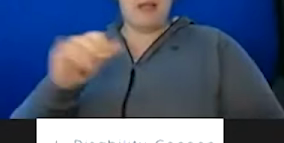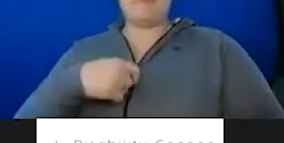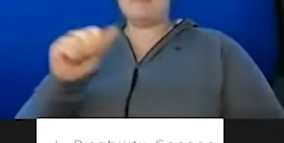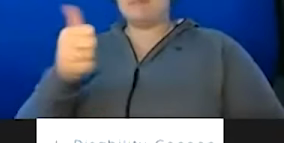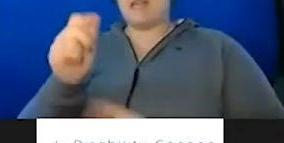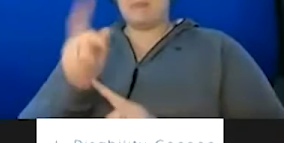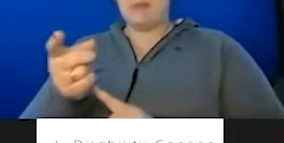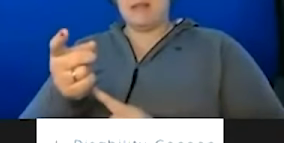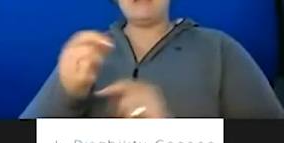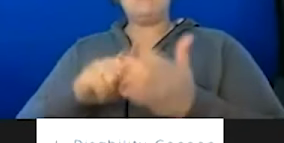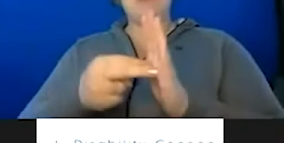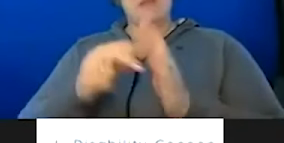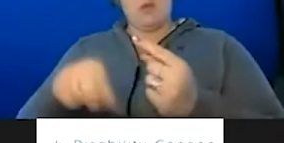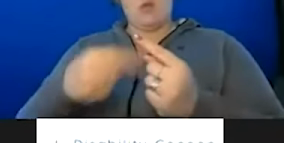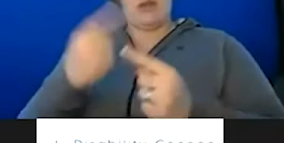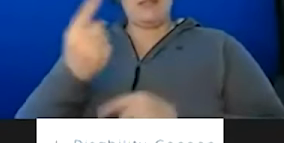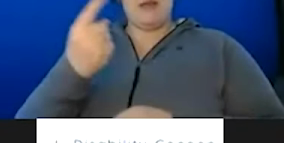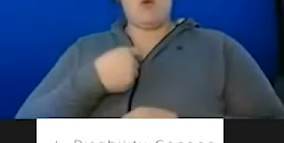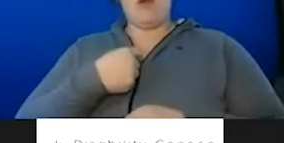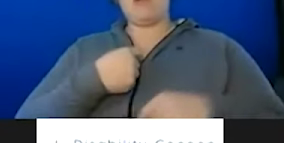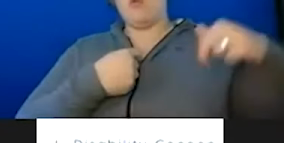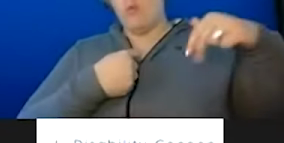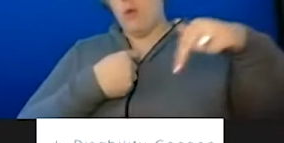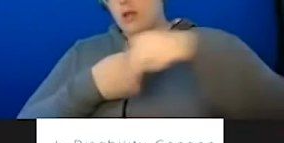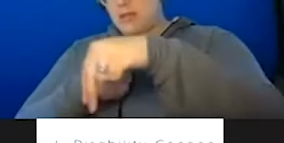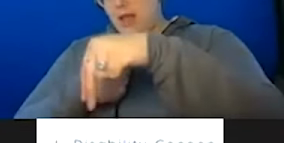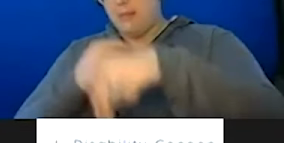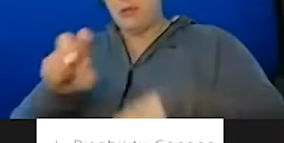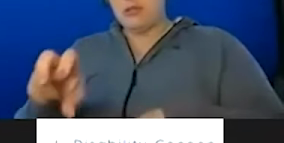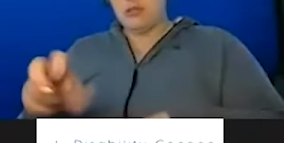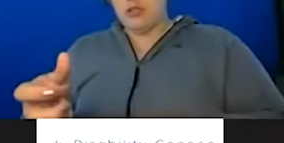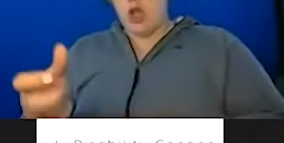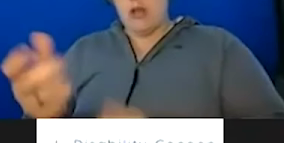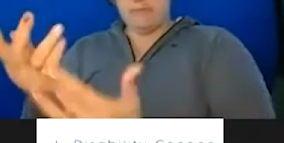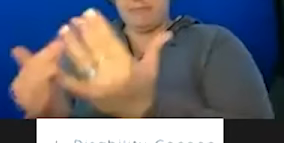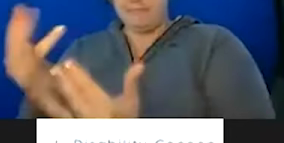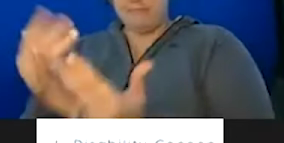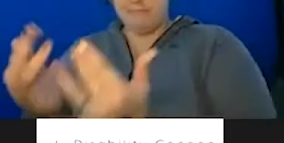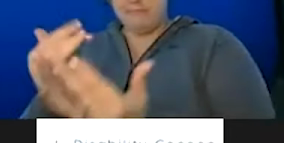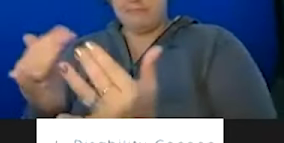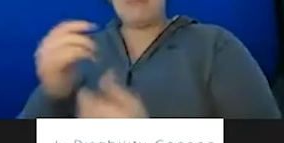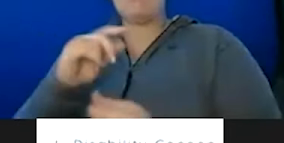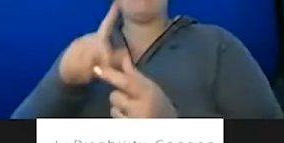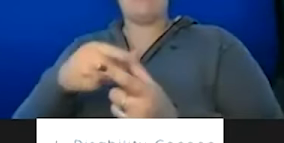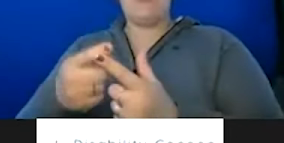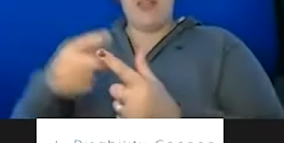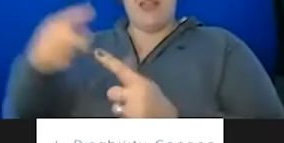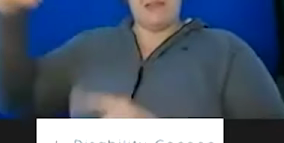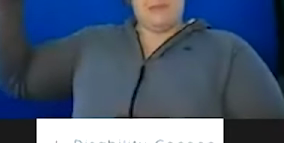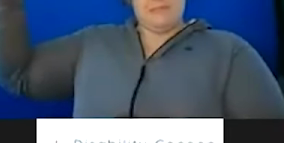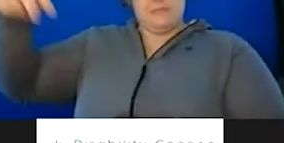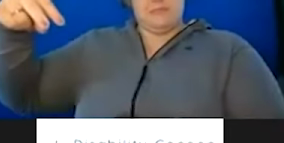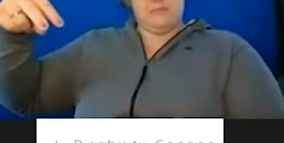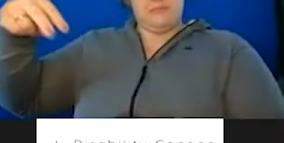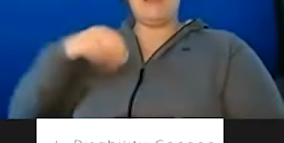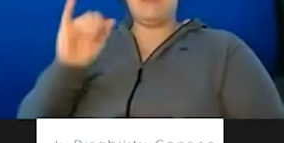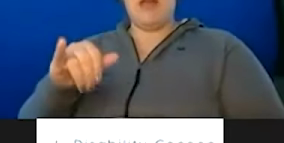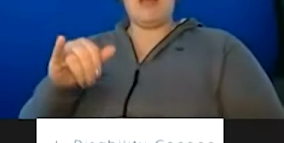turns the stove on, that motion detector or the stove guard starts a countdown of 10 minutes.